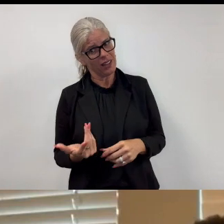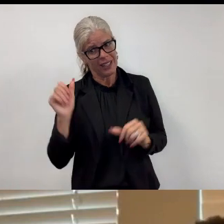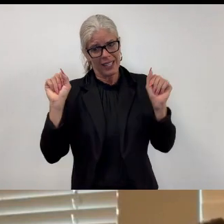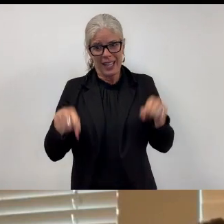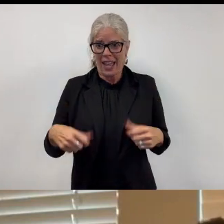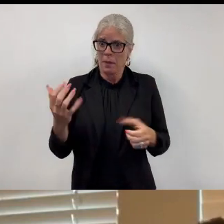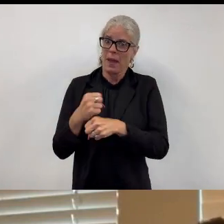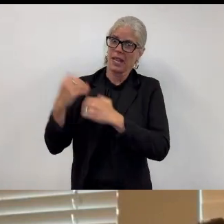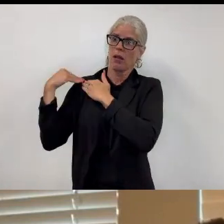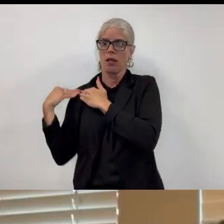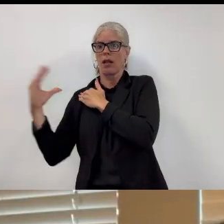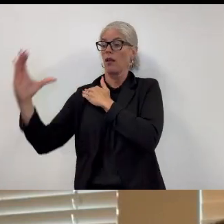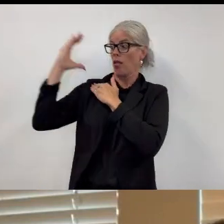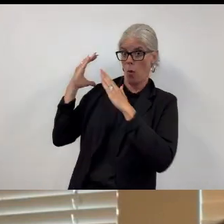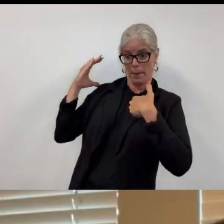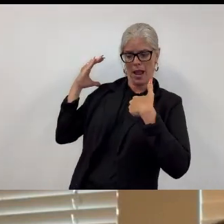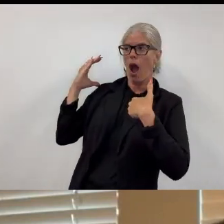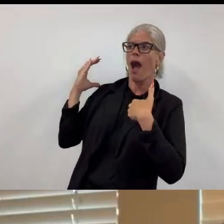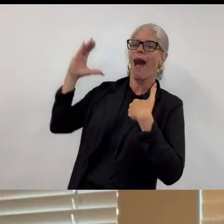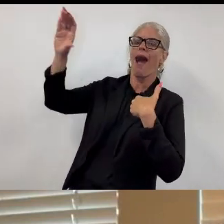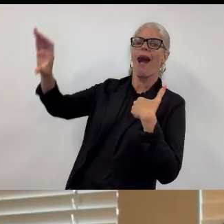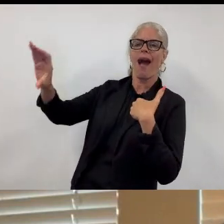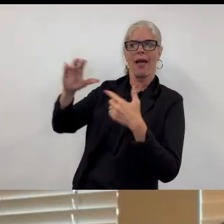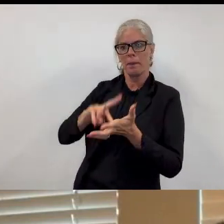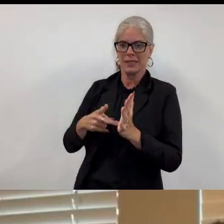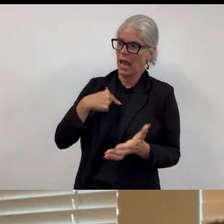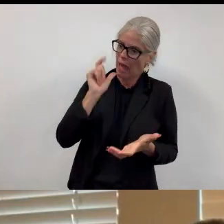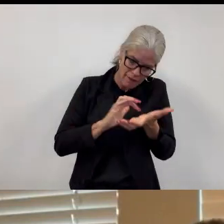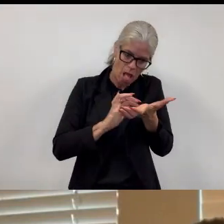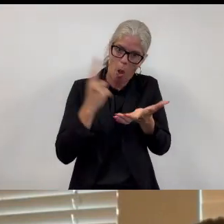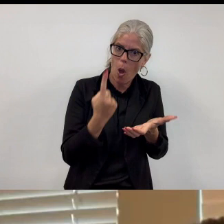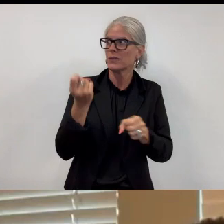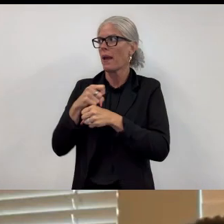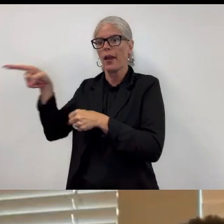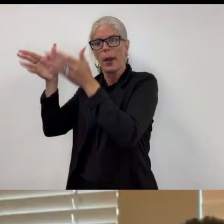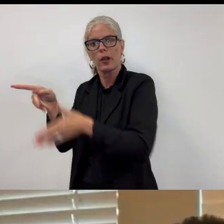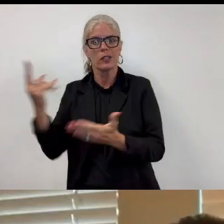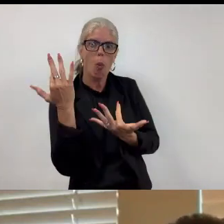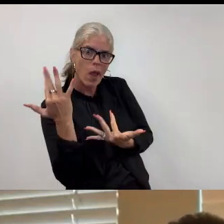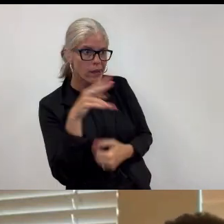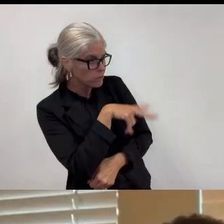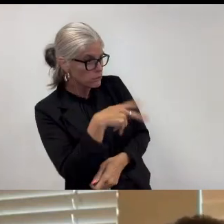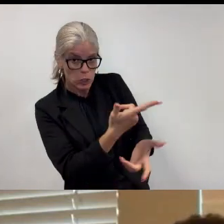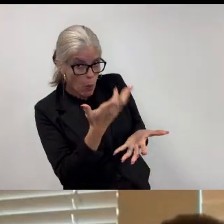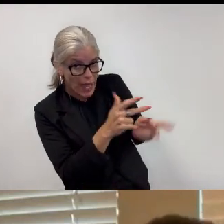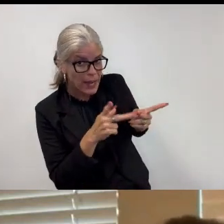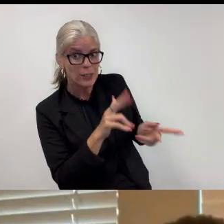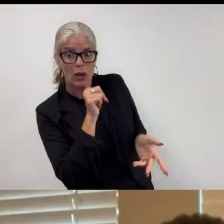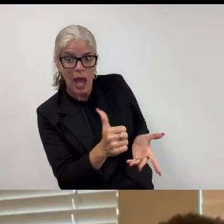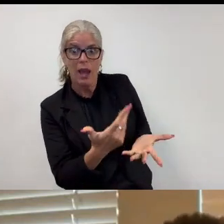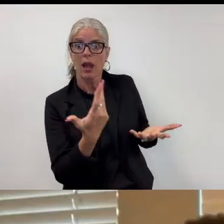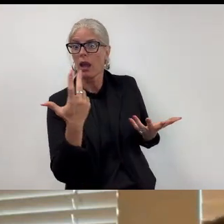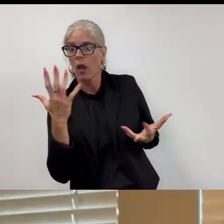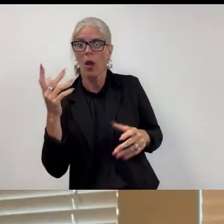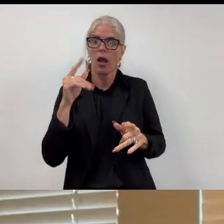because it can be really, it can take that weight off, you know, on a day where you just don't need that extra little bit of weight that you've been carrying around for 6 out of the past